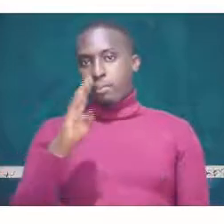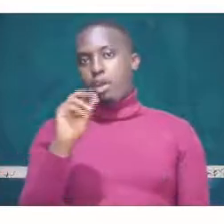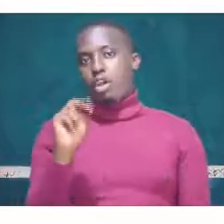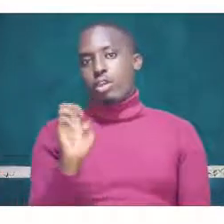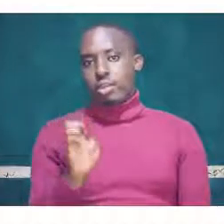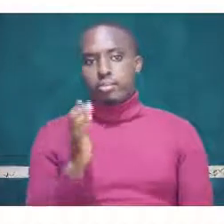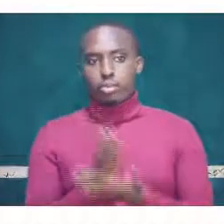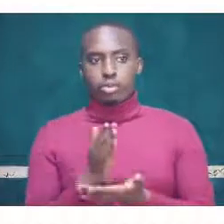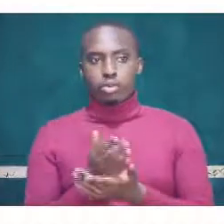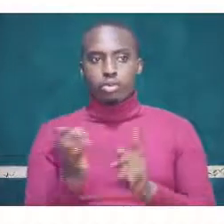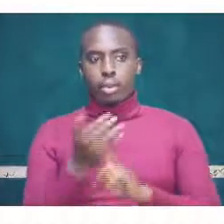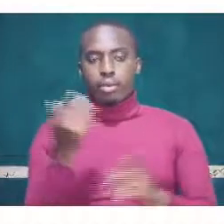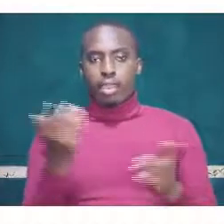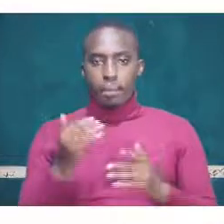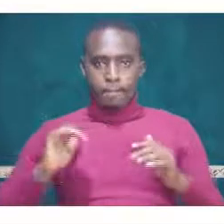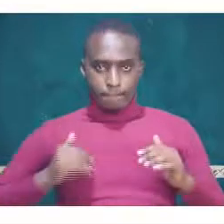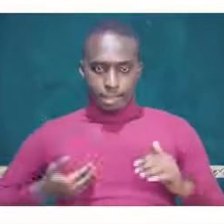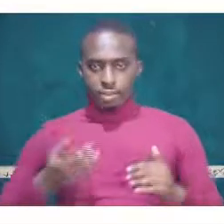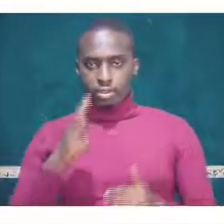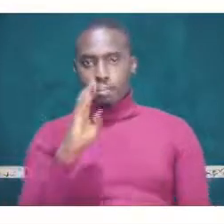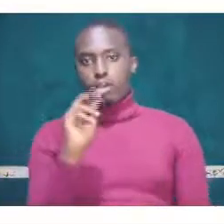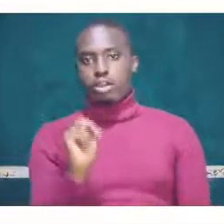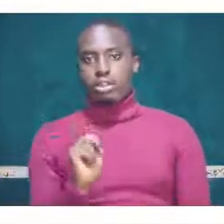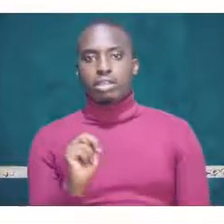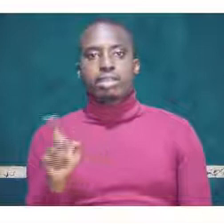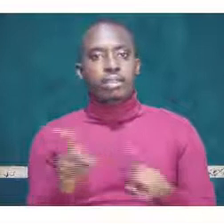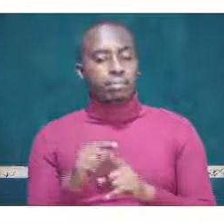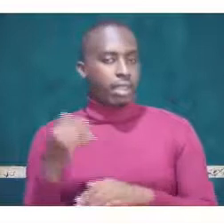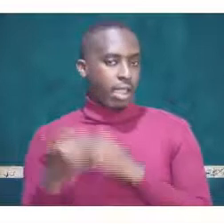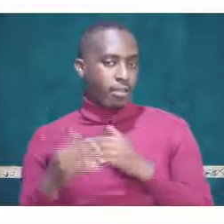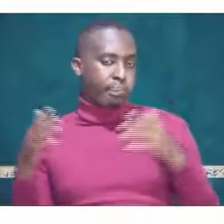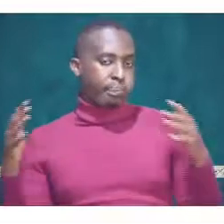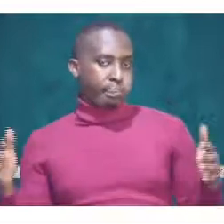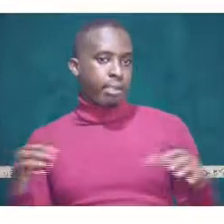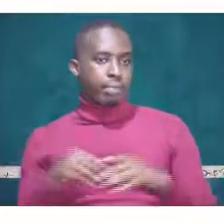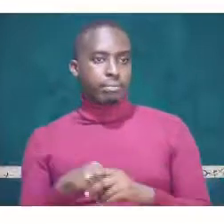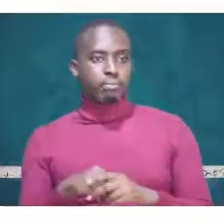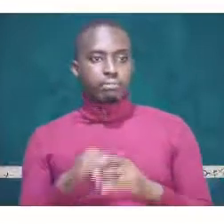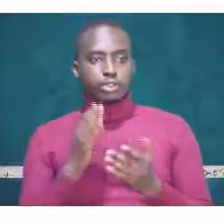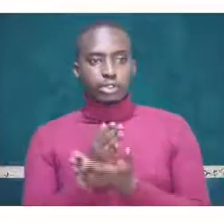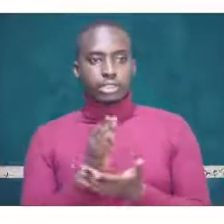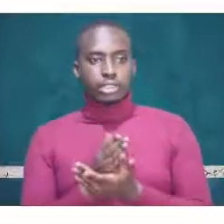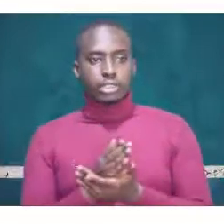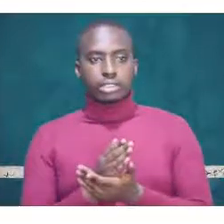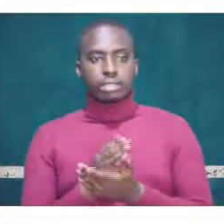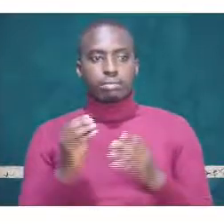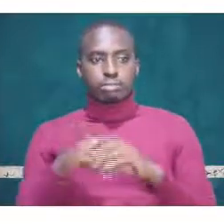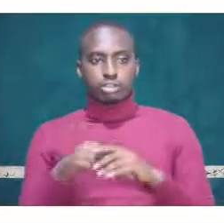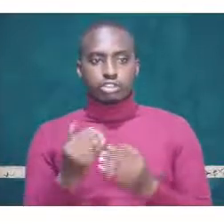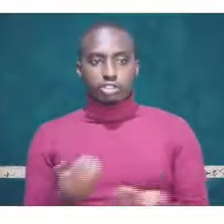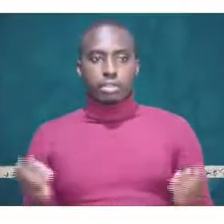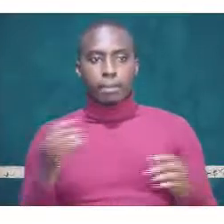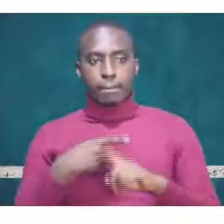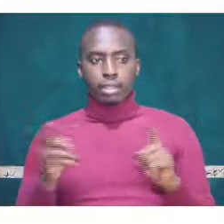bones that are found in the breast, the breastbone. And it is relatively large in infants and in children, but